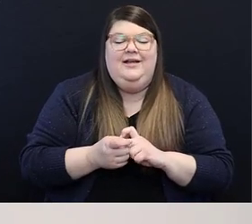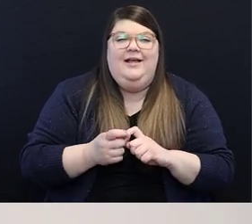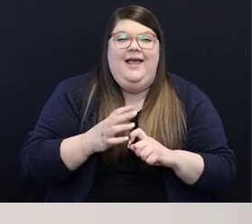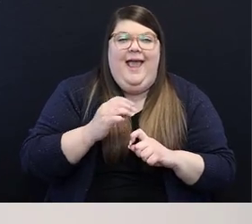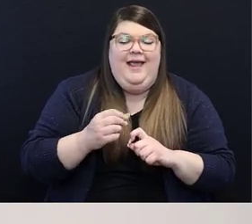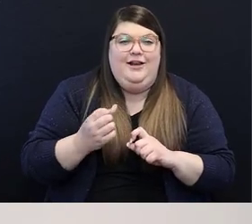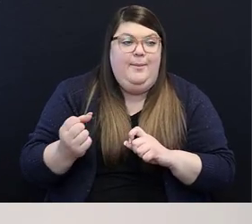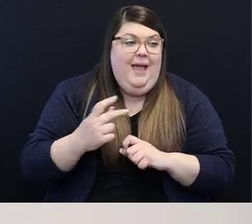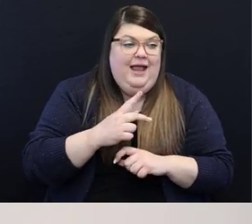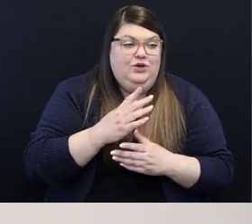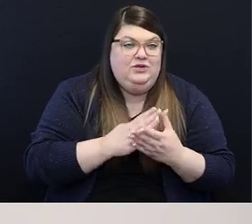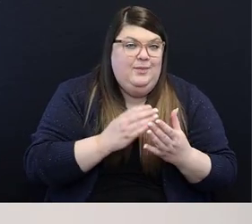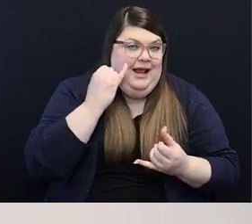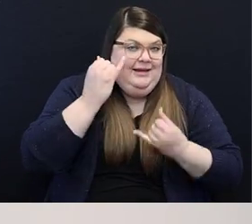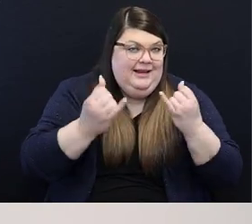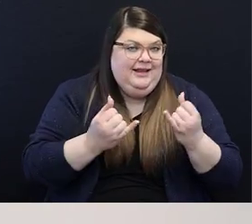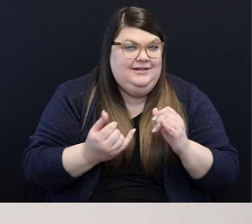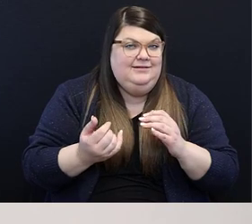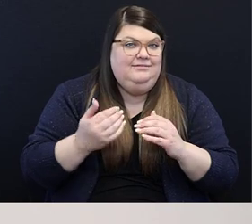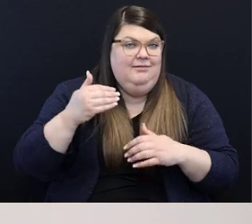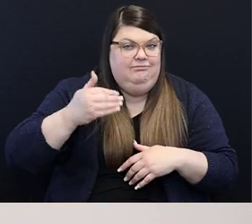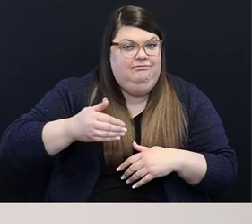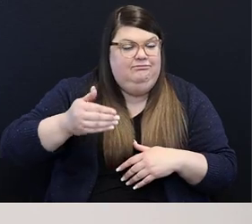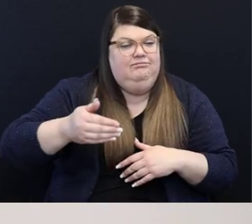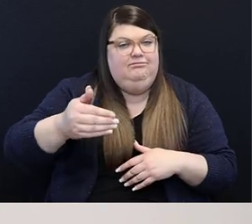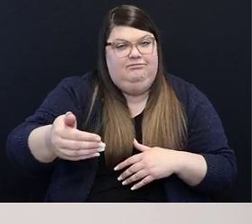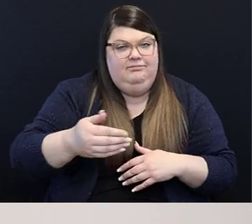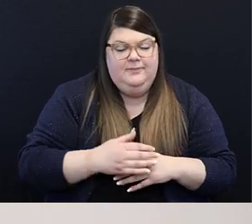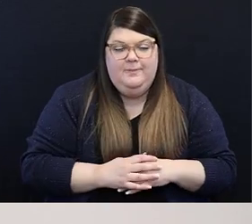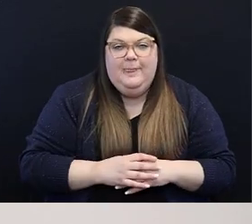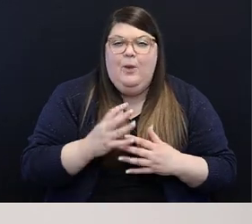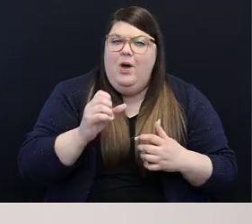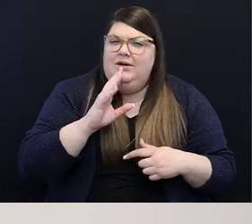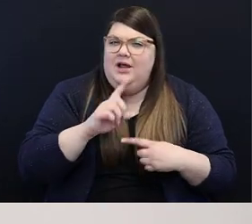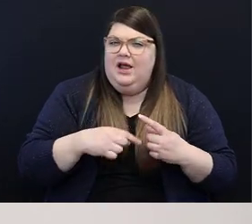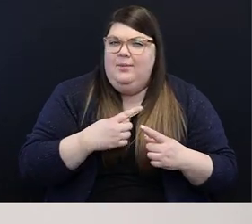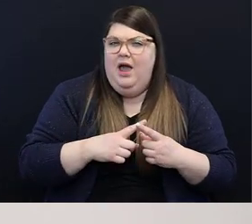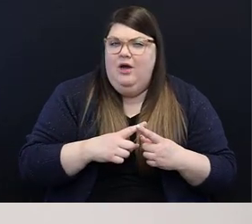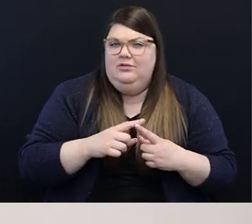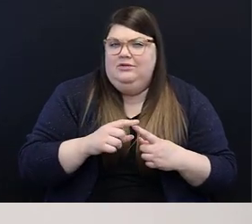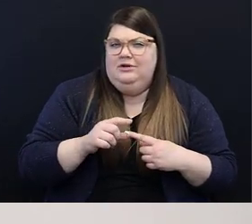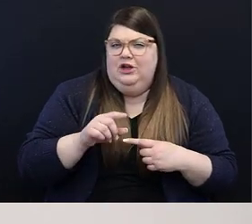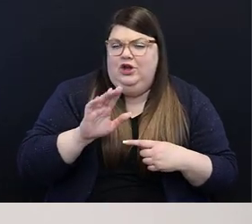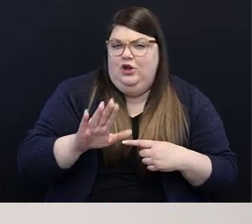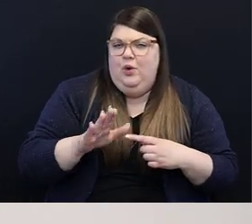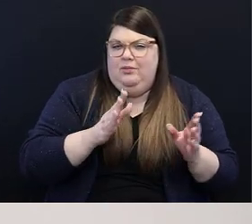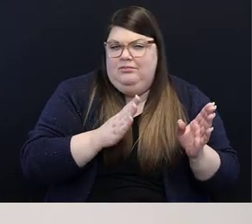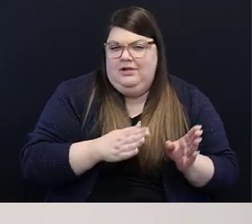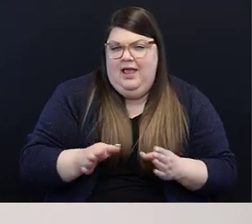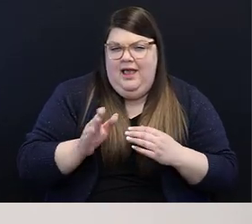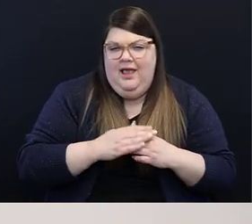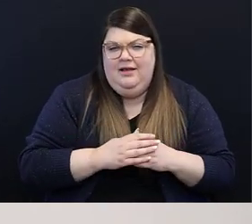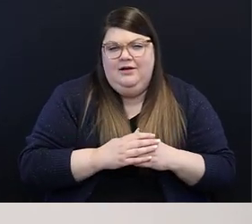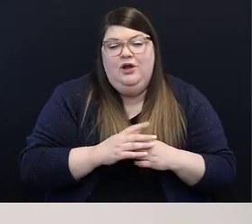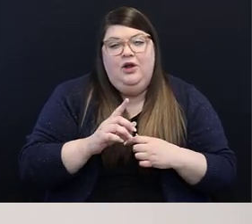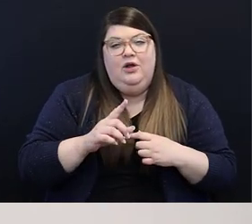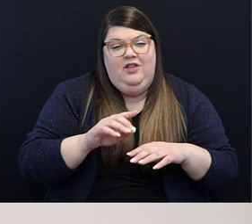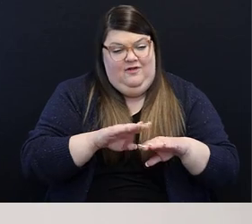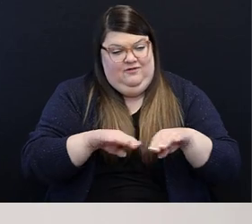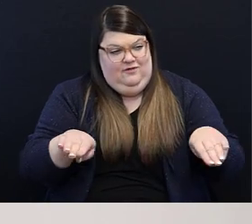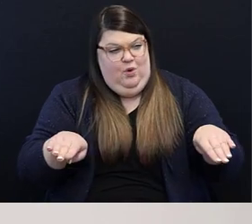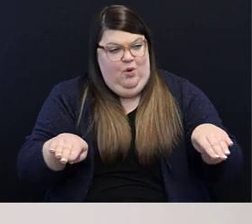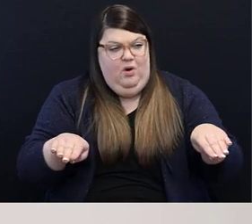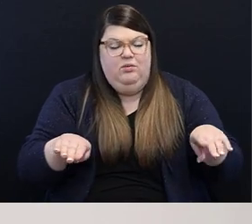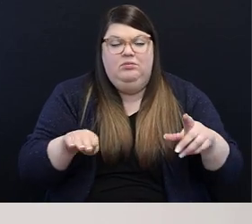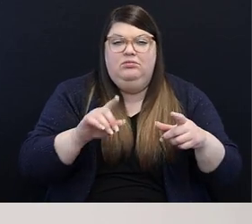time again. I want to talk to you a little bit about the floor plan, which is one of those things that when an artist and a curator are working